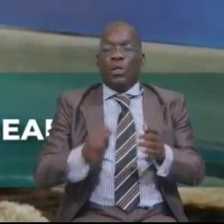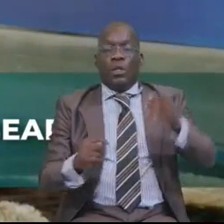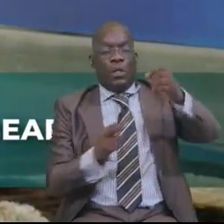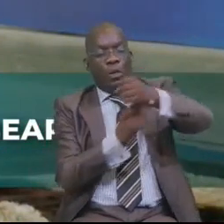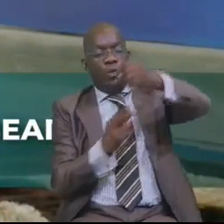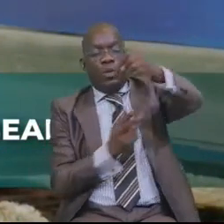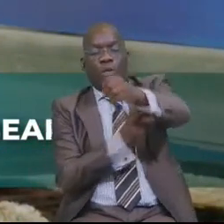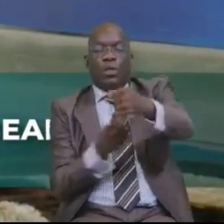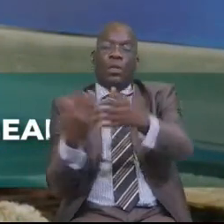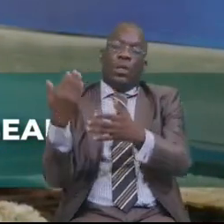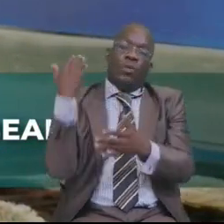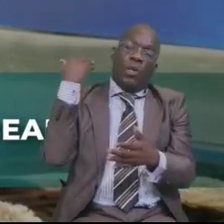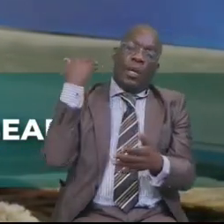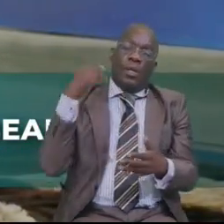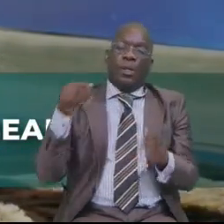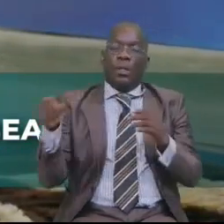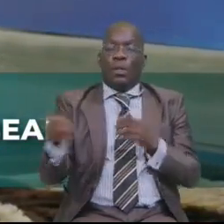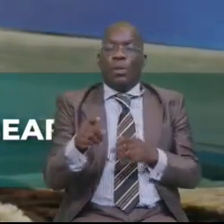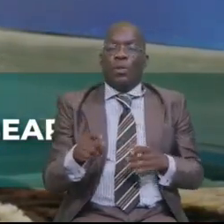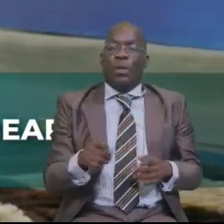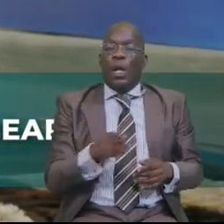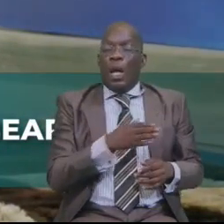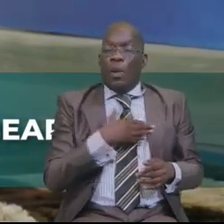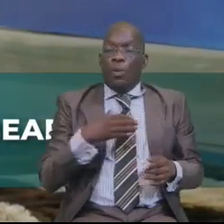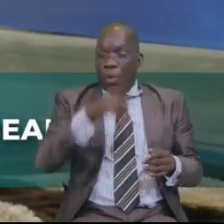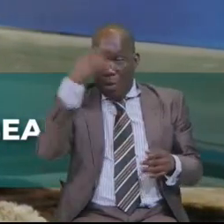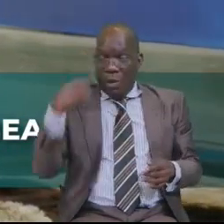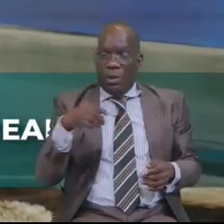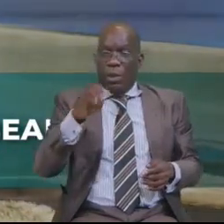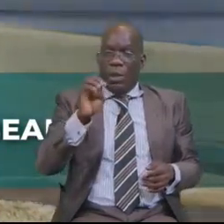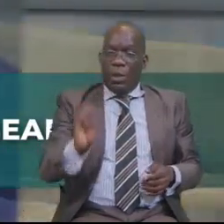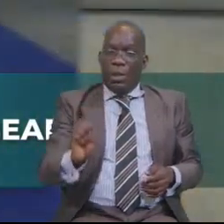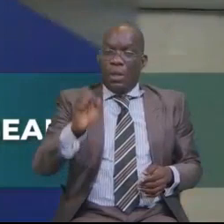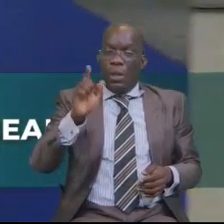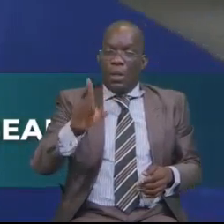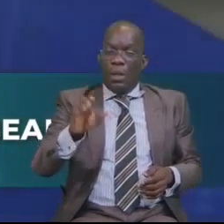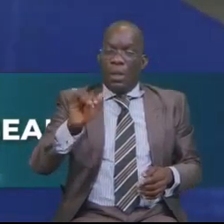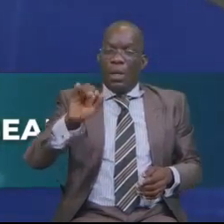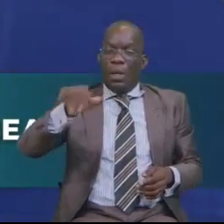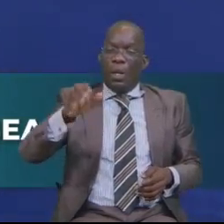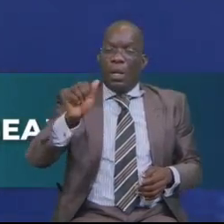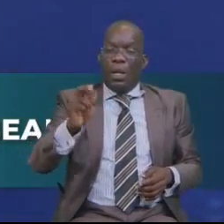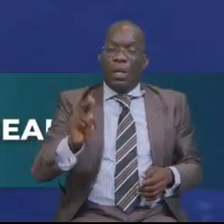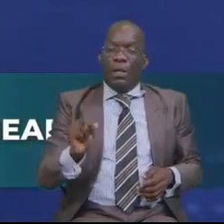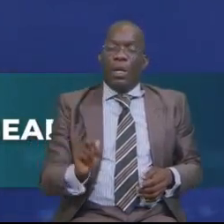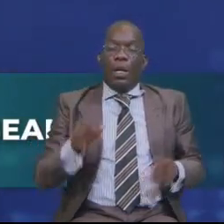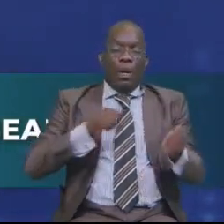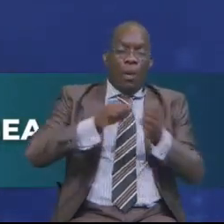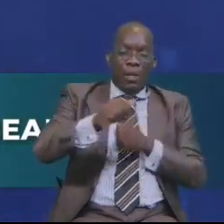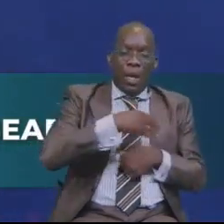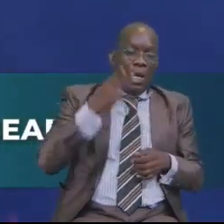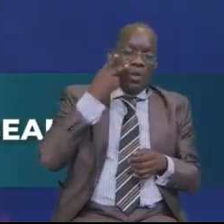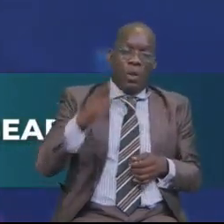Elijah passed by and he saw Elisha, and Elisha was plowing with the 12th yoke